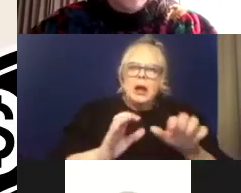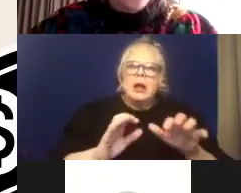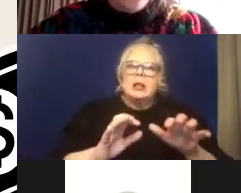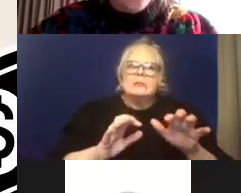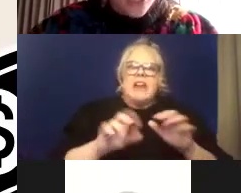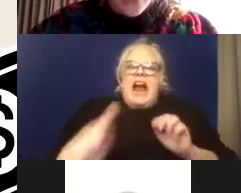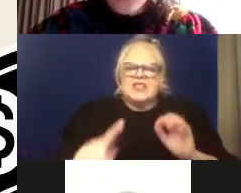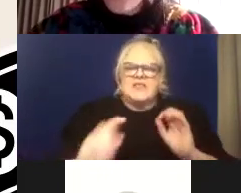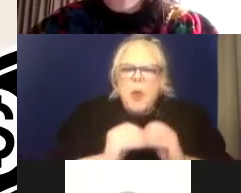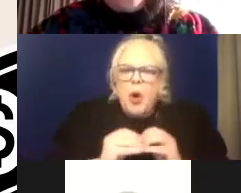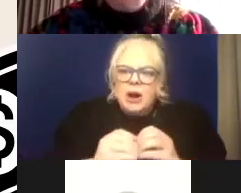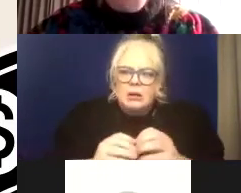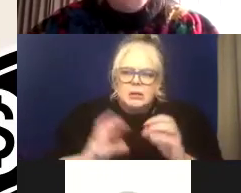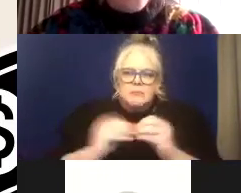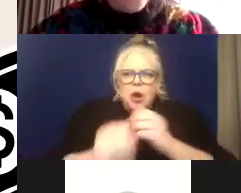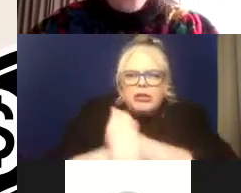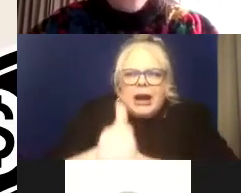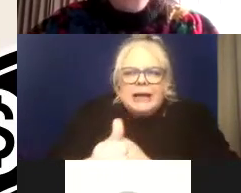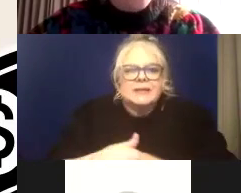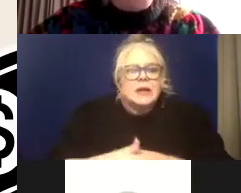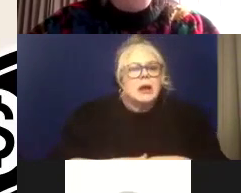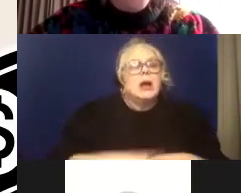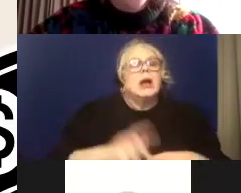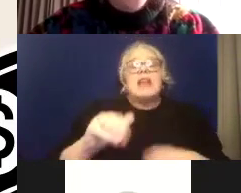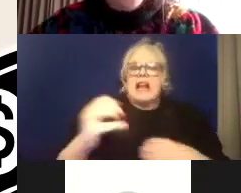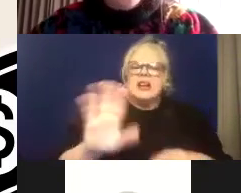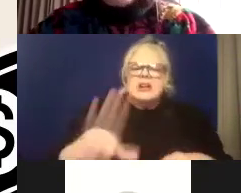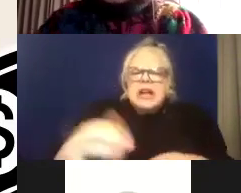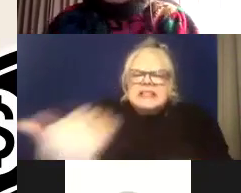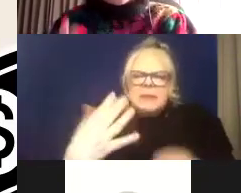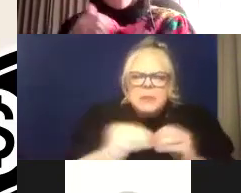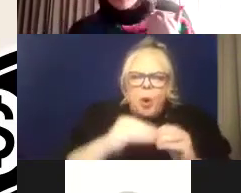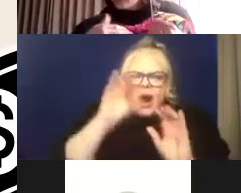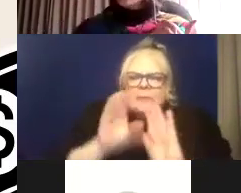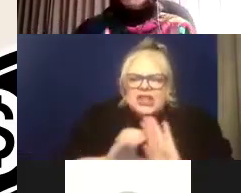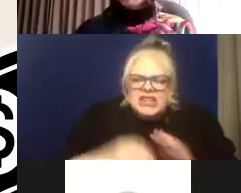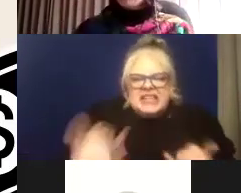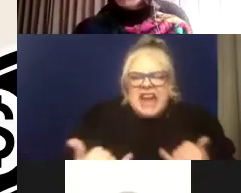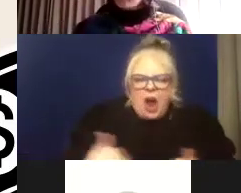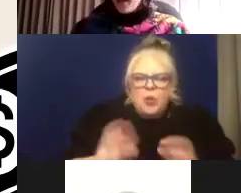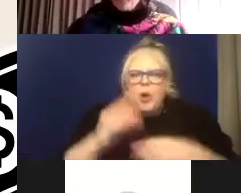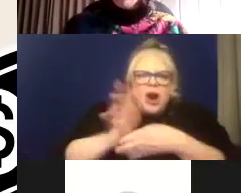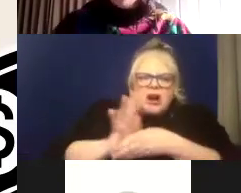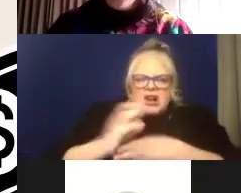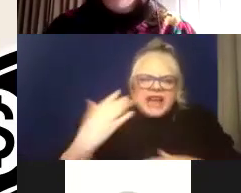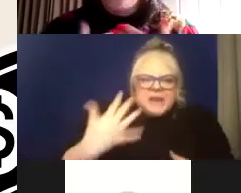sending additional images or getting back together with a former partner to try to make sextortion threats stop. And